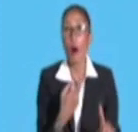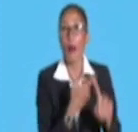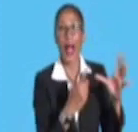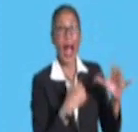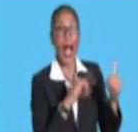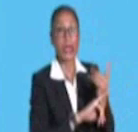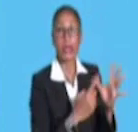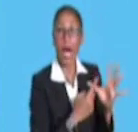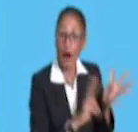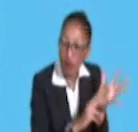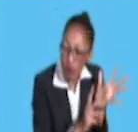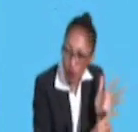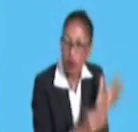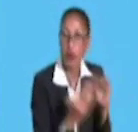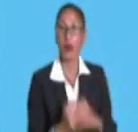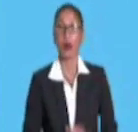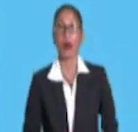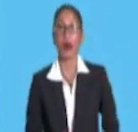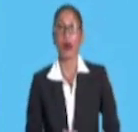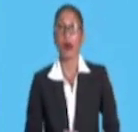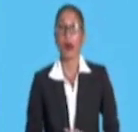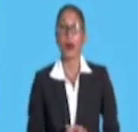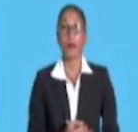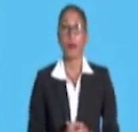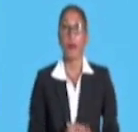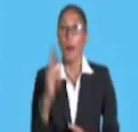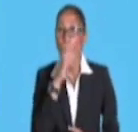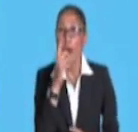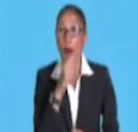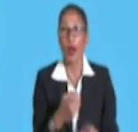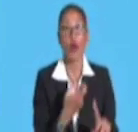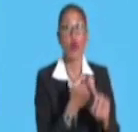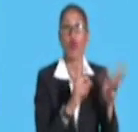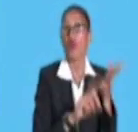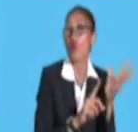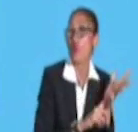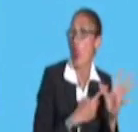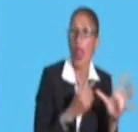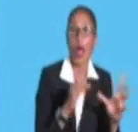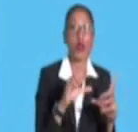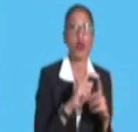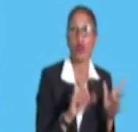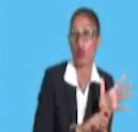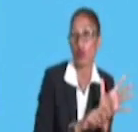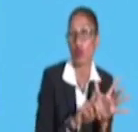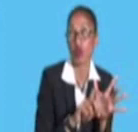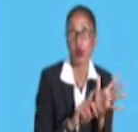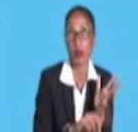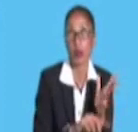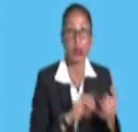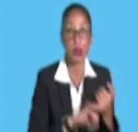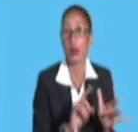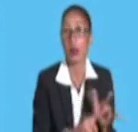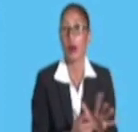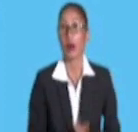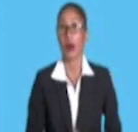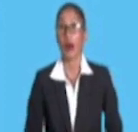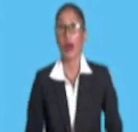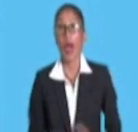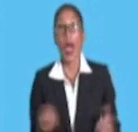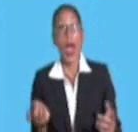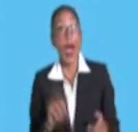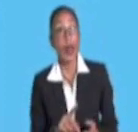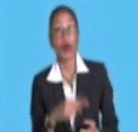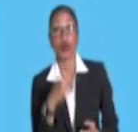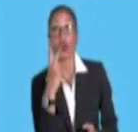and Mokusinga, Romulus Lanyon and the people of Kulandrusi, Nangere and Watundamu, Dharmendra and